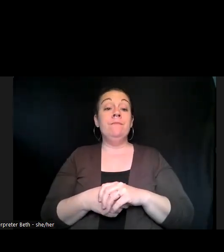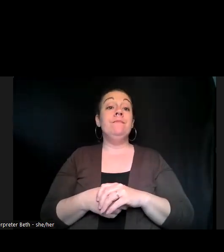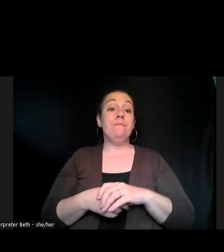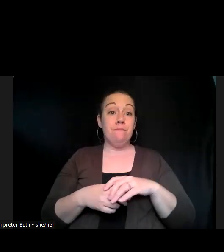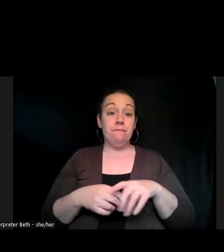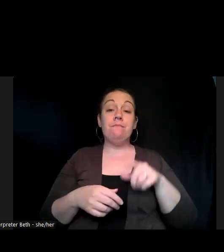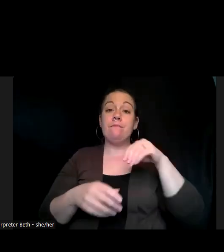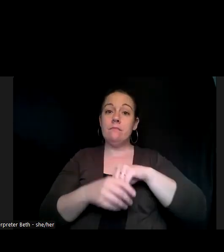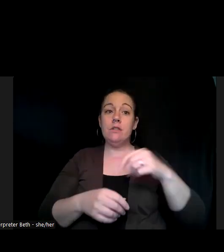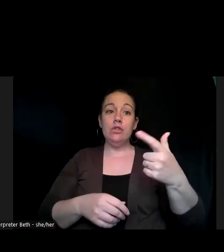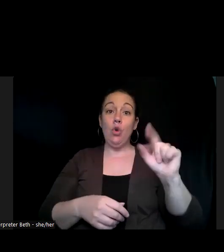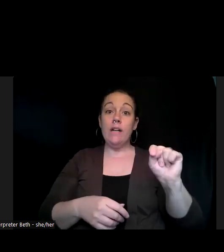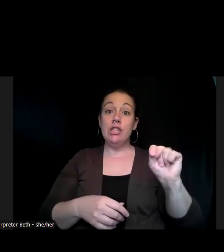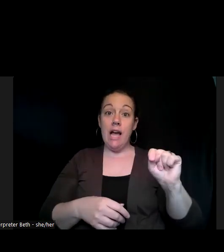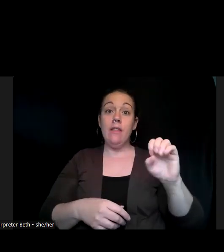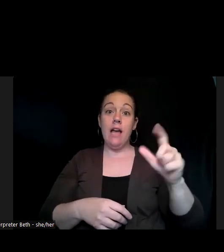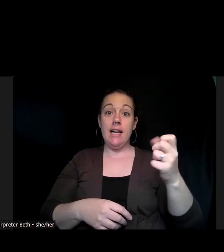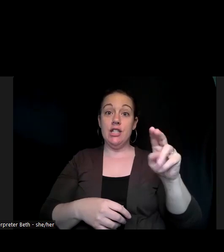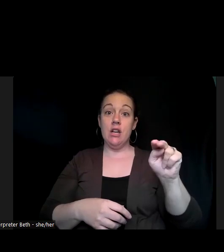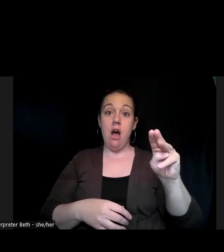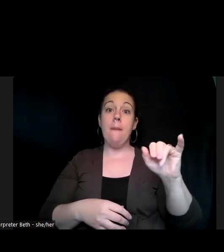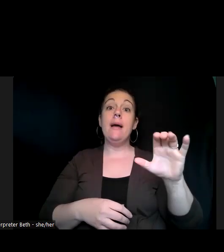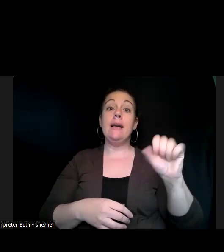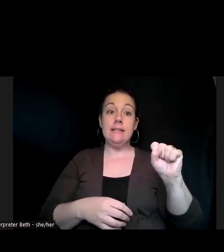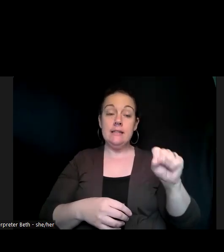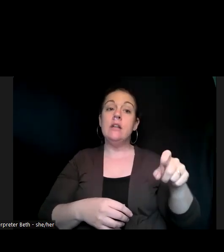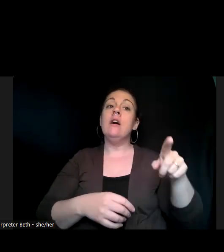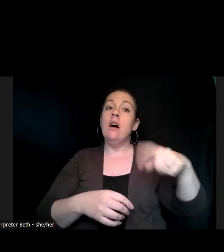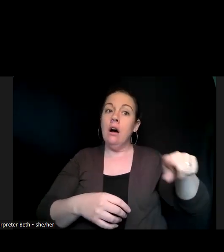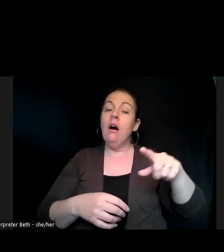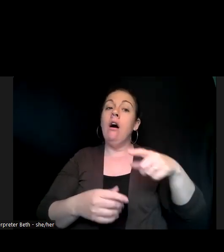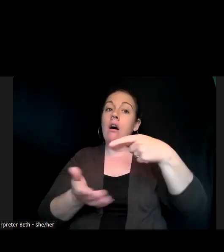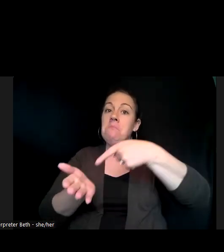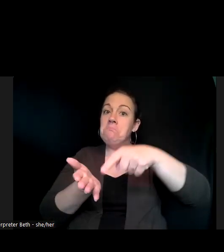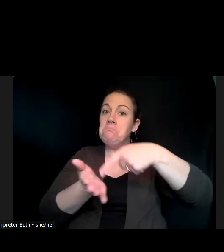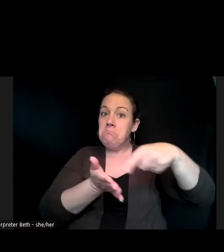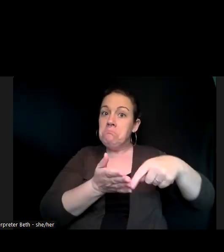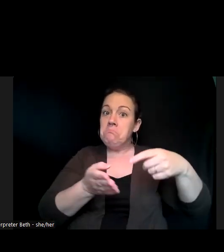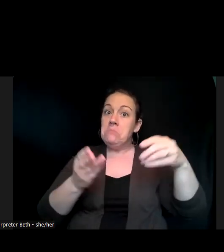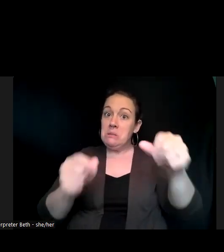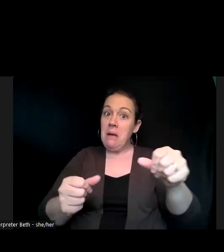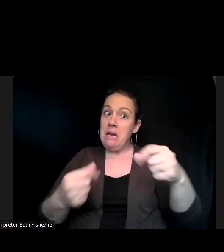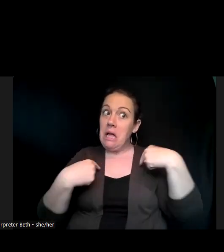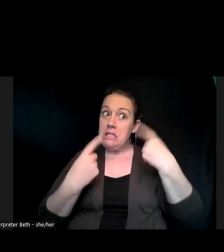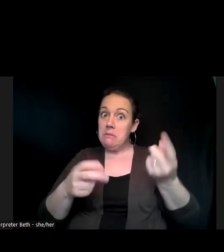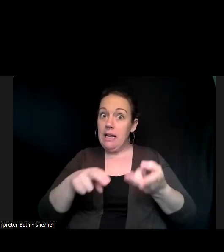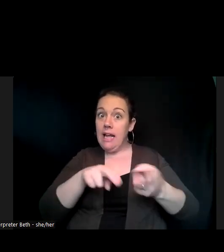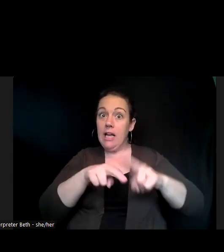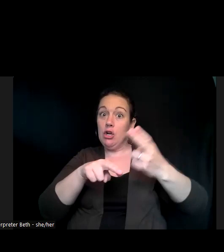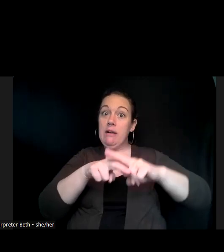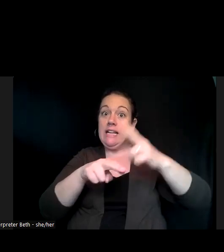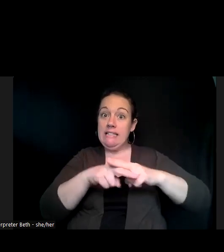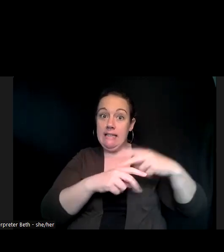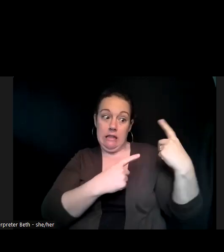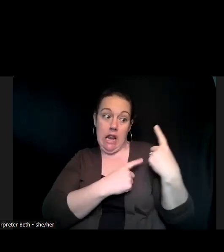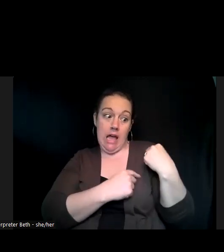Georgetown that the pace of spending has really been increasing over the past couple of years. At the beginning, when this money